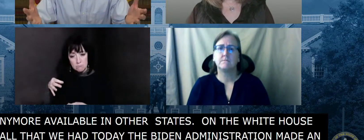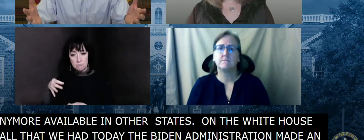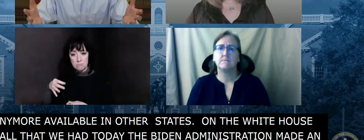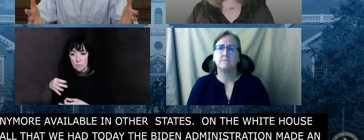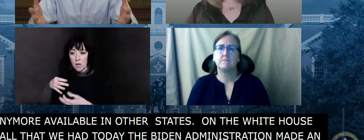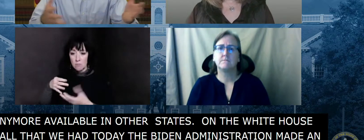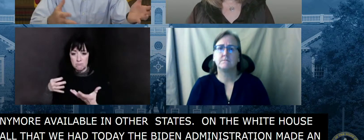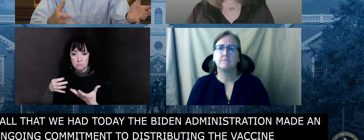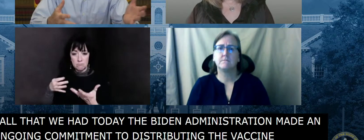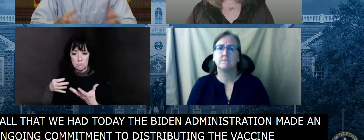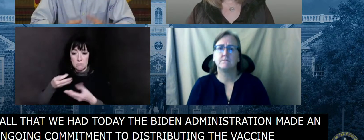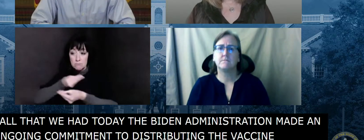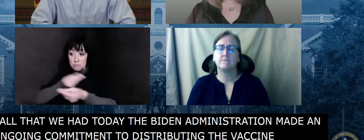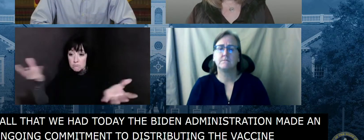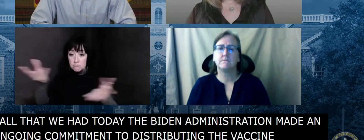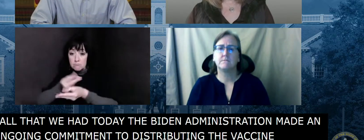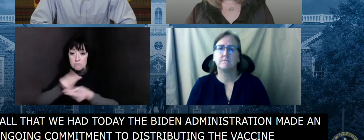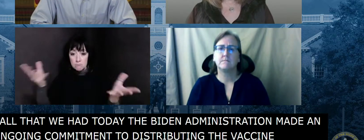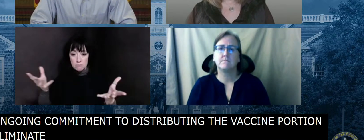each state by the number of